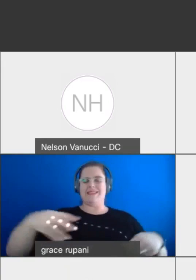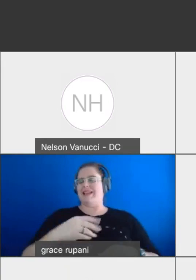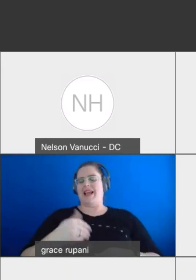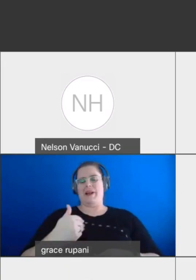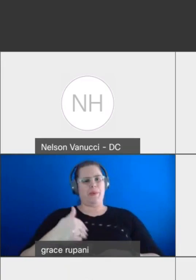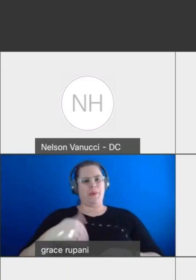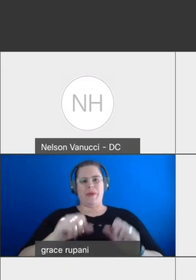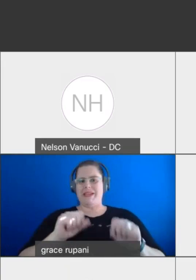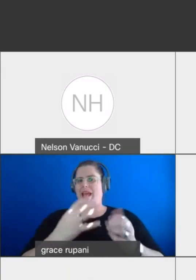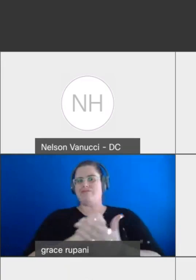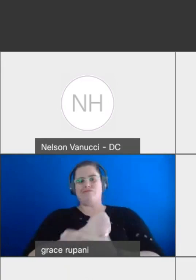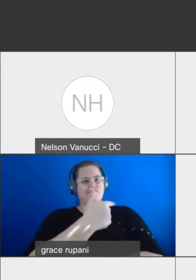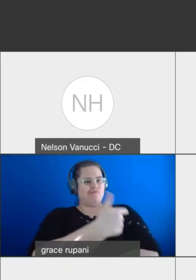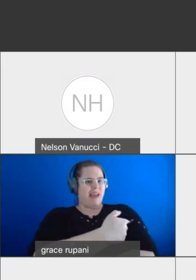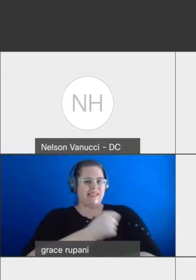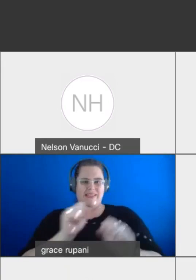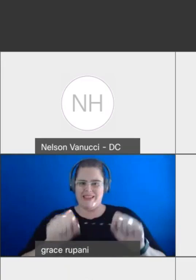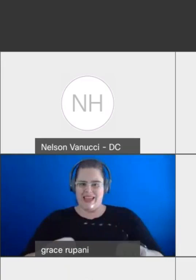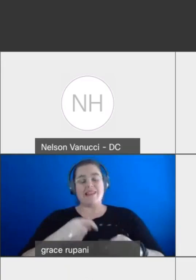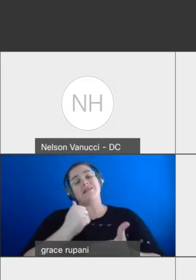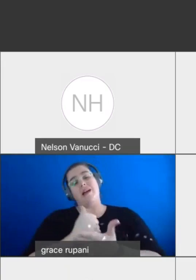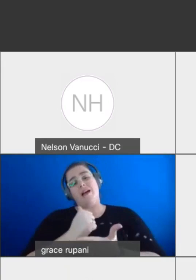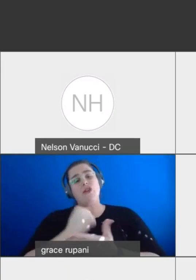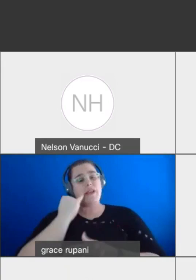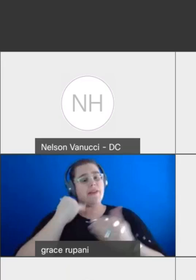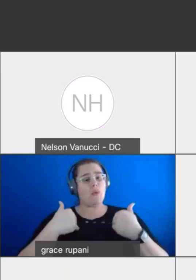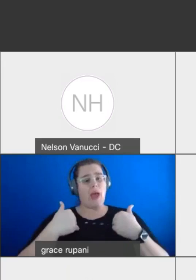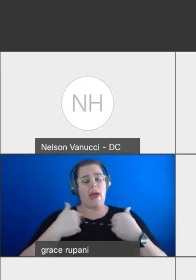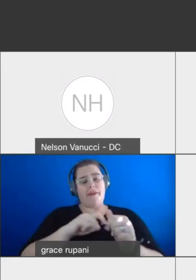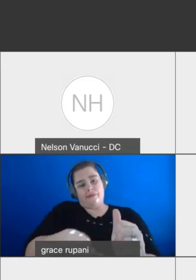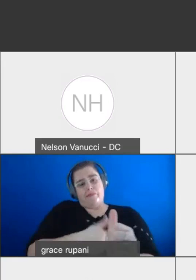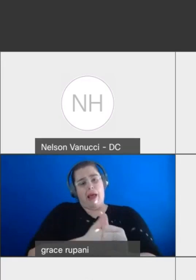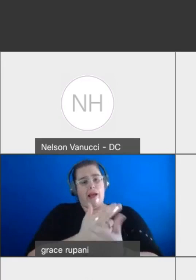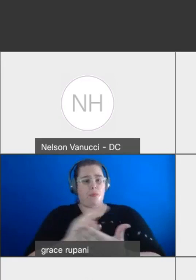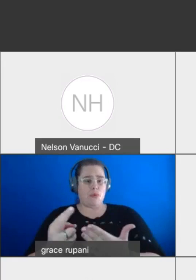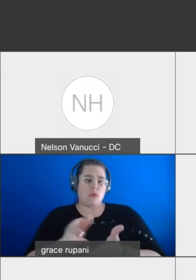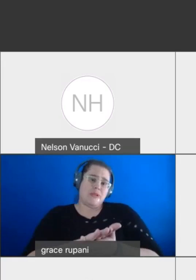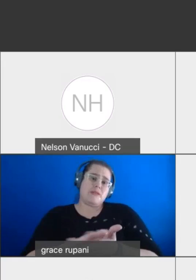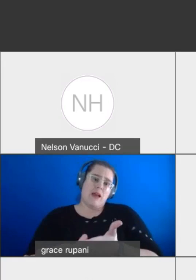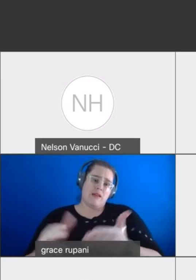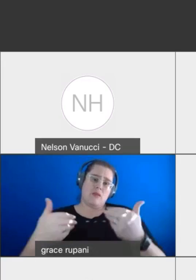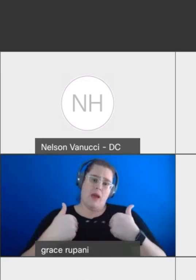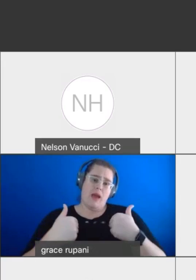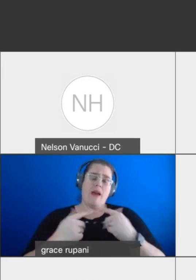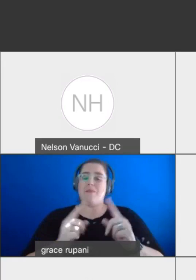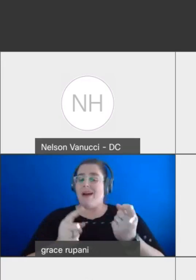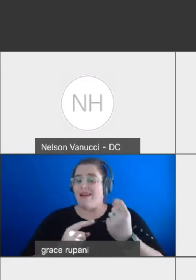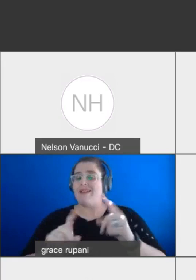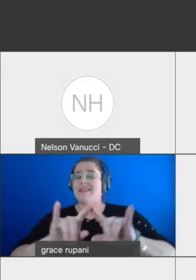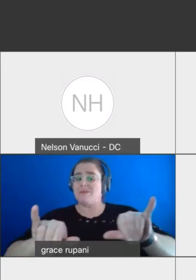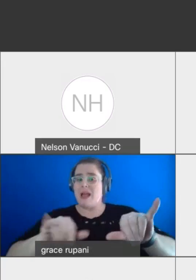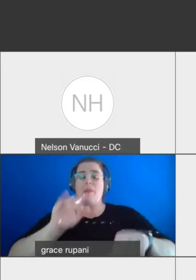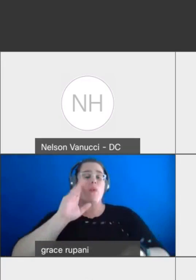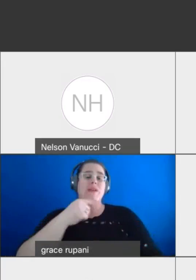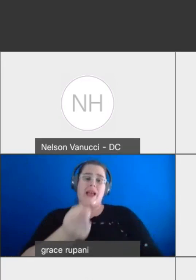It is helpful to have that extra resource, but I will say there are resources and